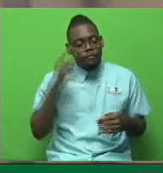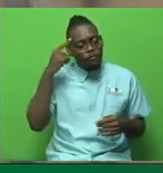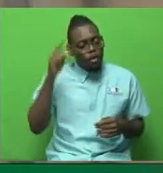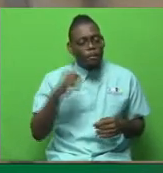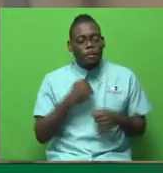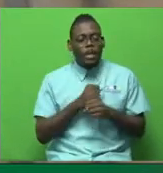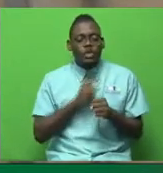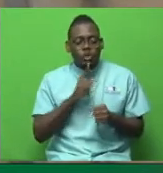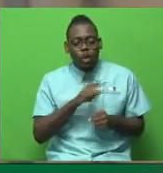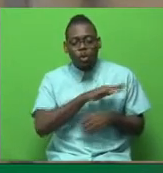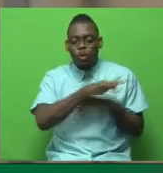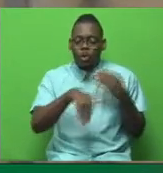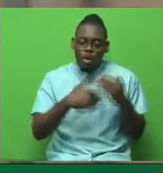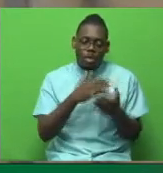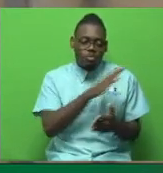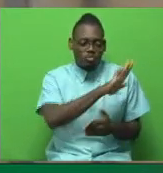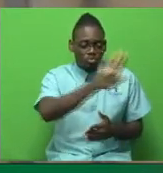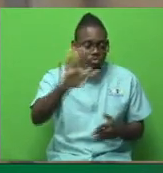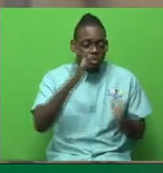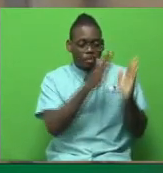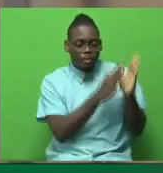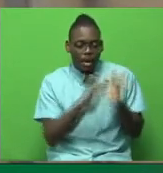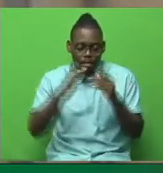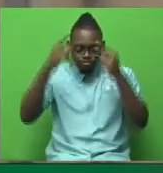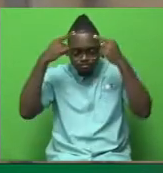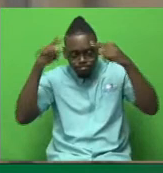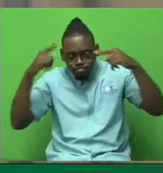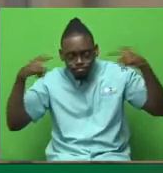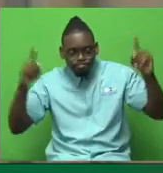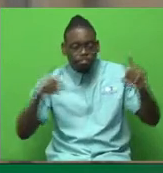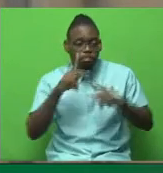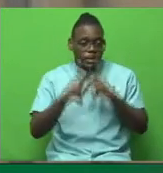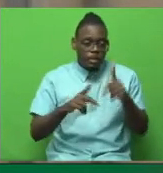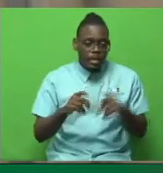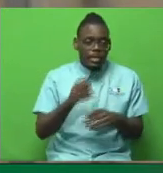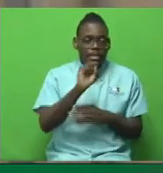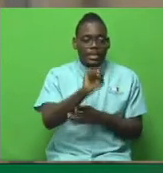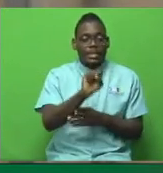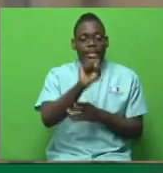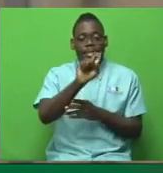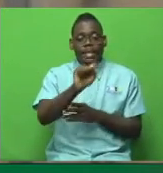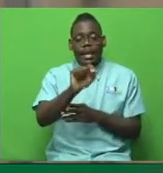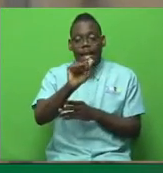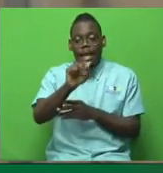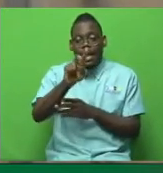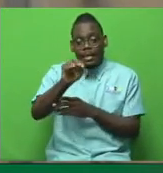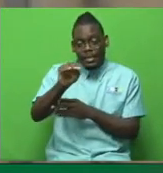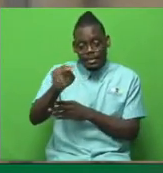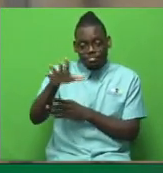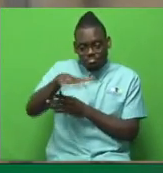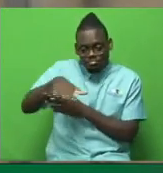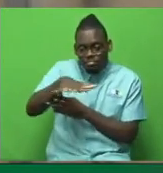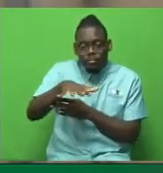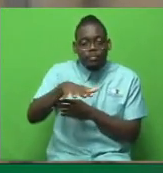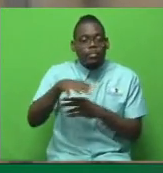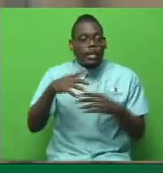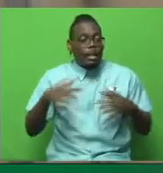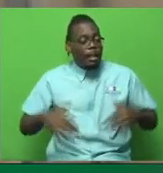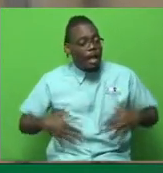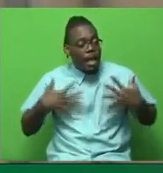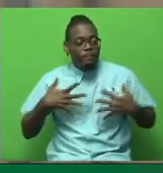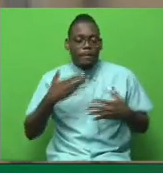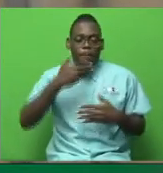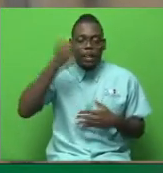initiatives take place for the benefit of the constituents of Saint Anne's East we have a saying we like to say this life is better in